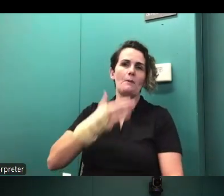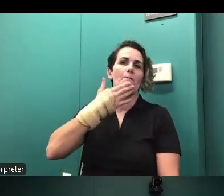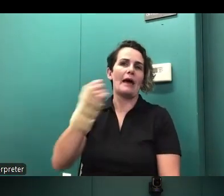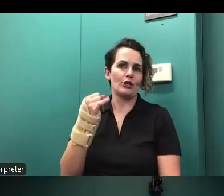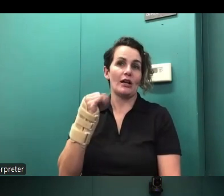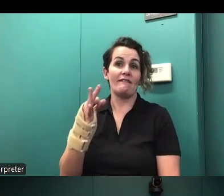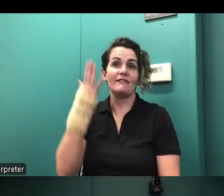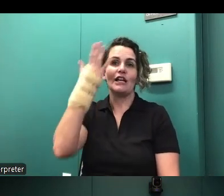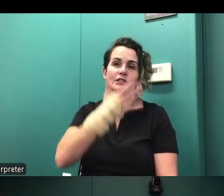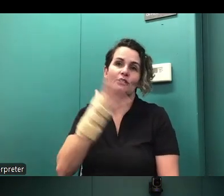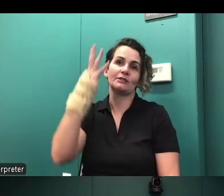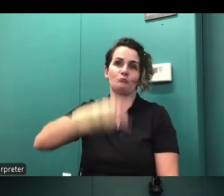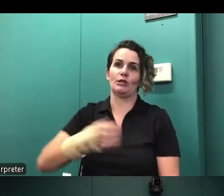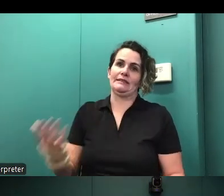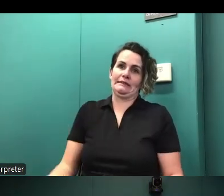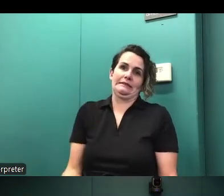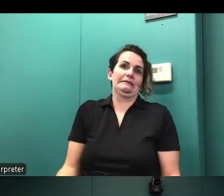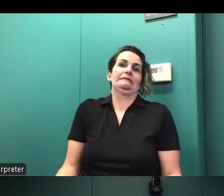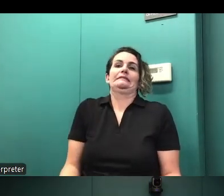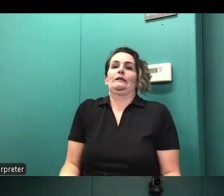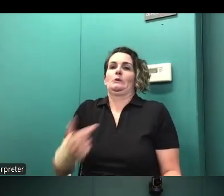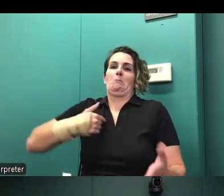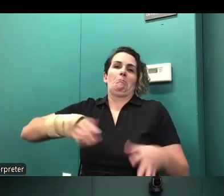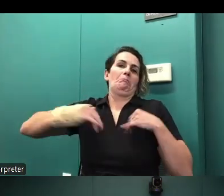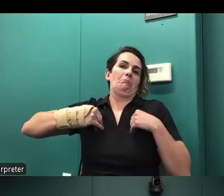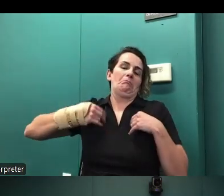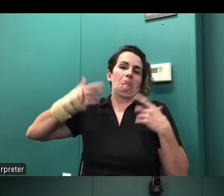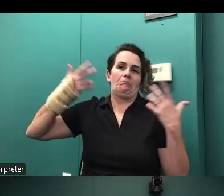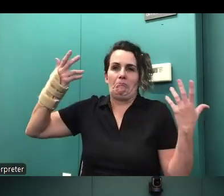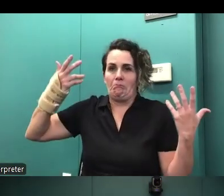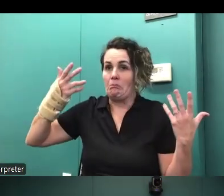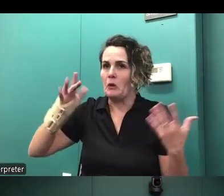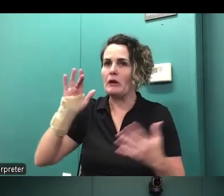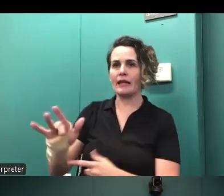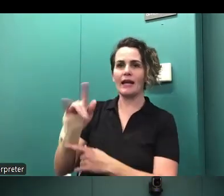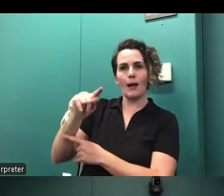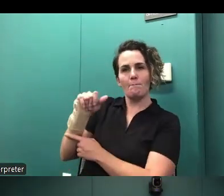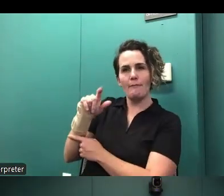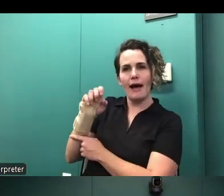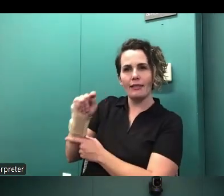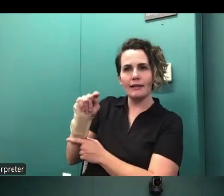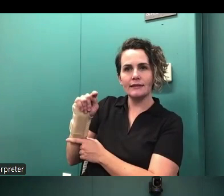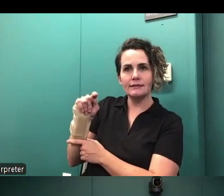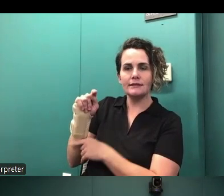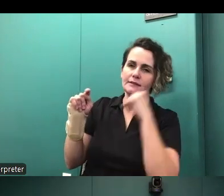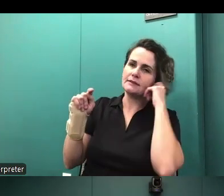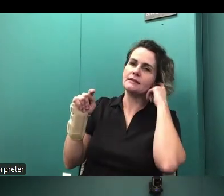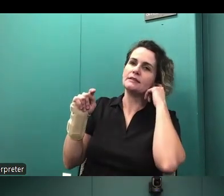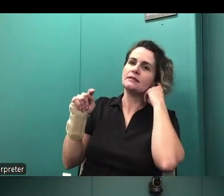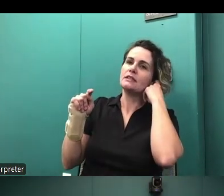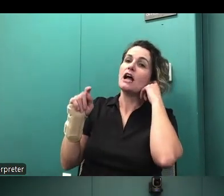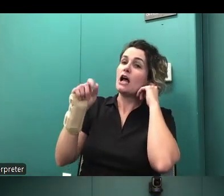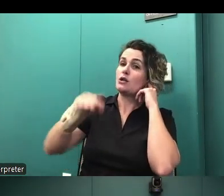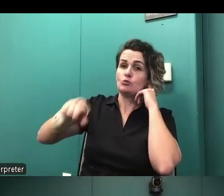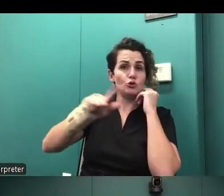looks fancy. I'm like, whatever. So you just click on that little palette that's up at the top. And then you